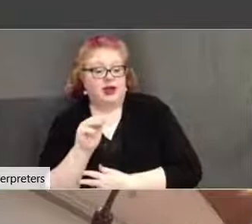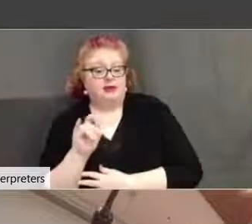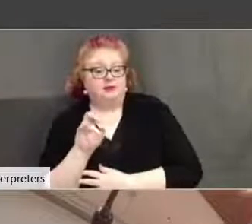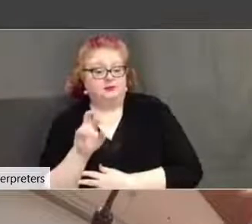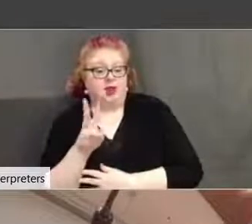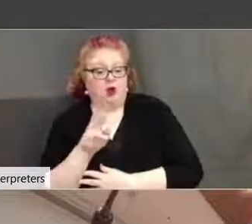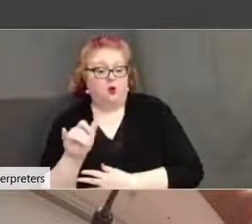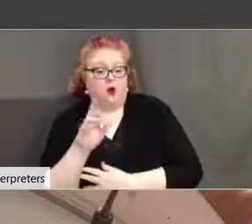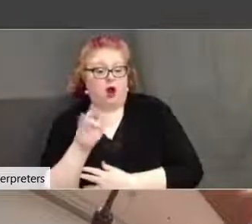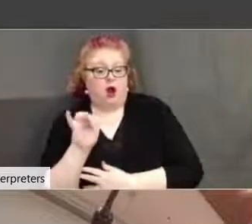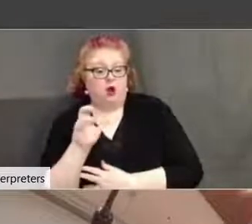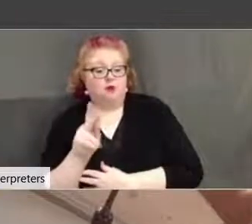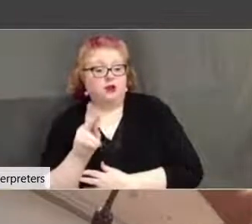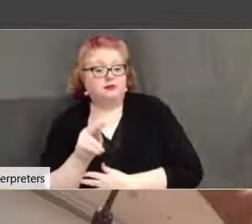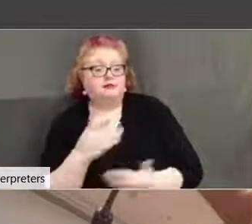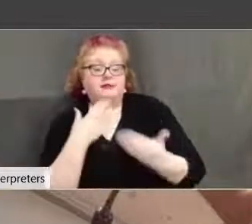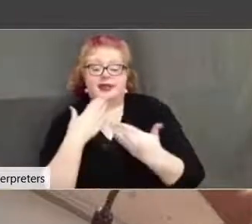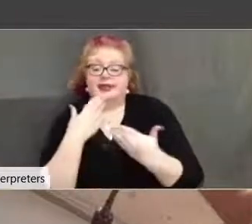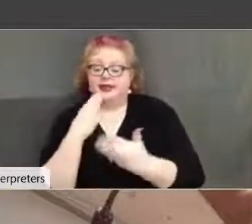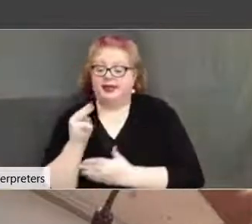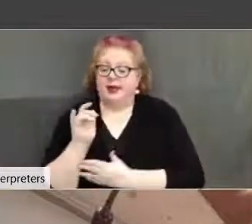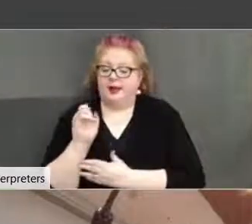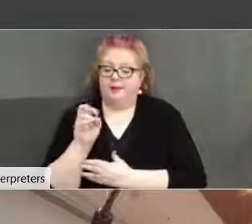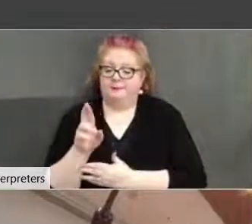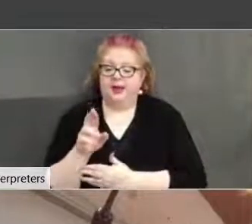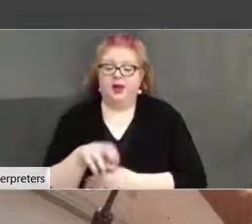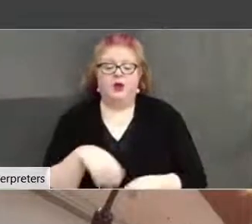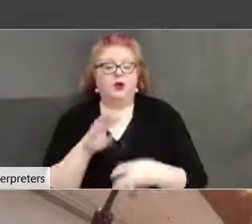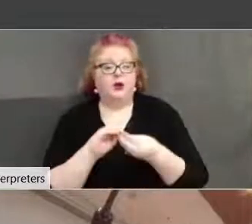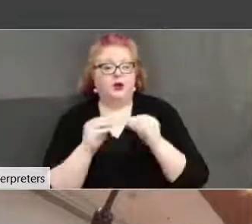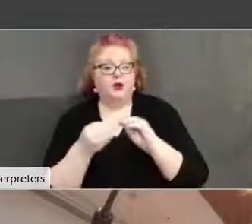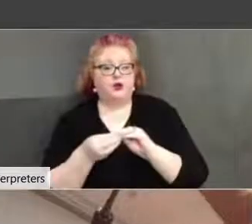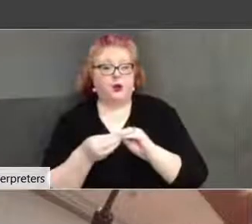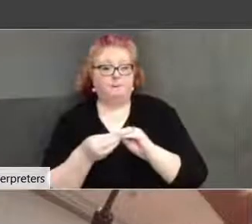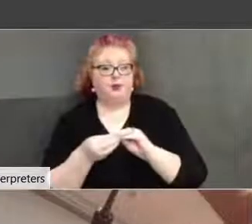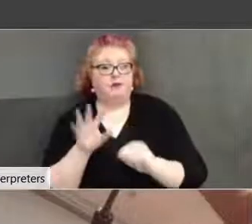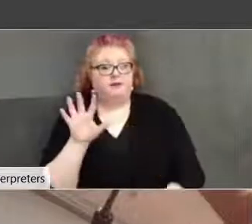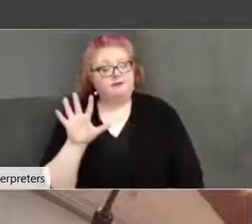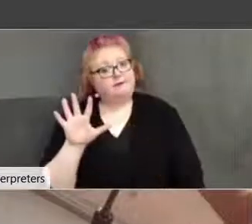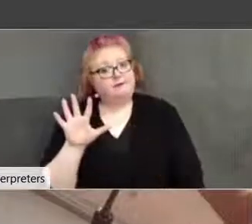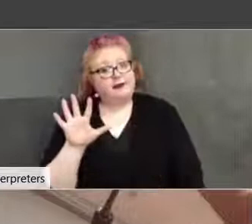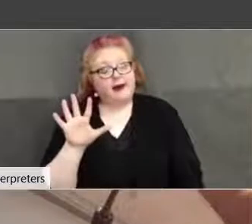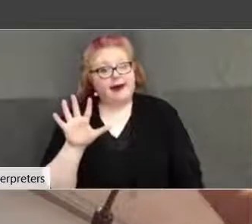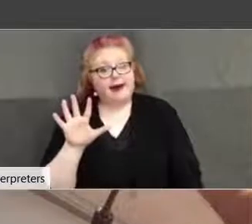Thank you, Mayor. Item number 5.